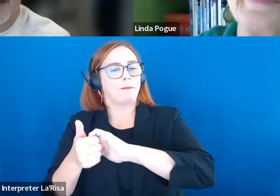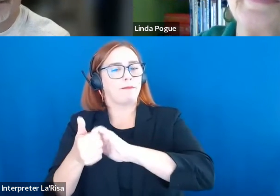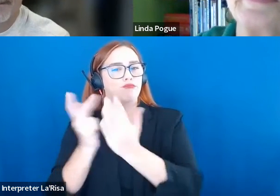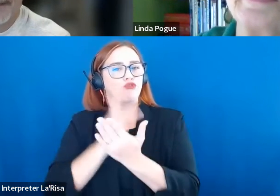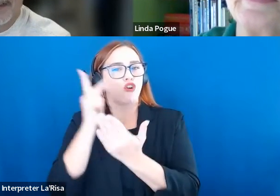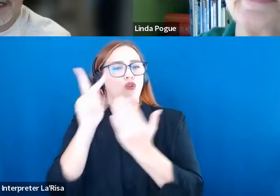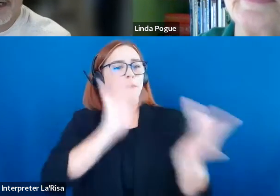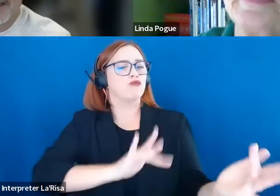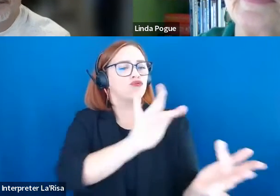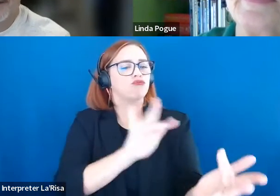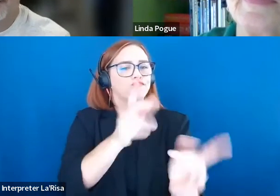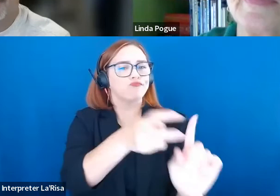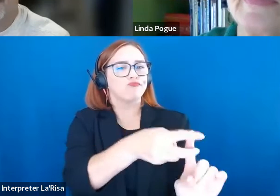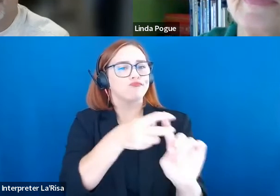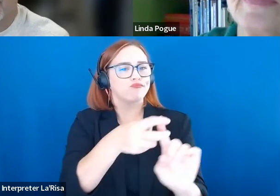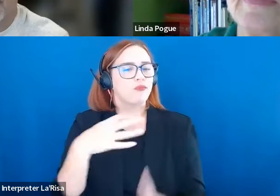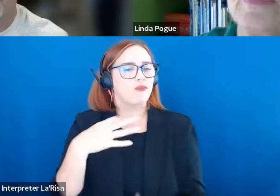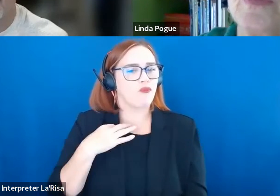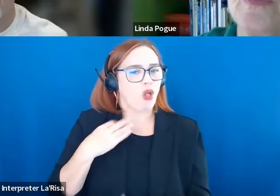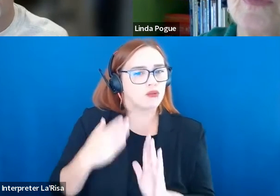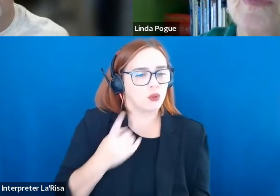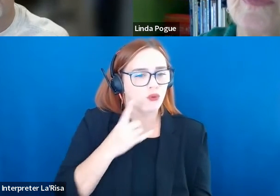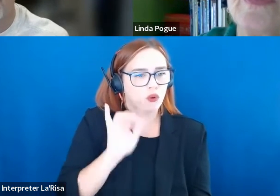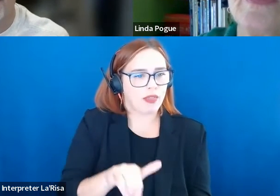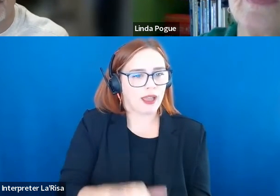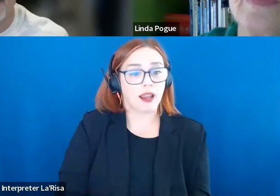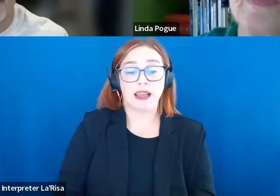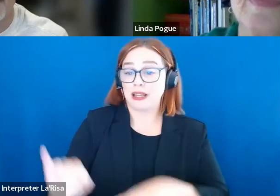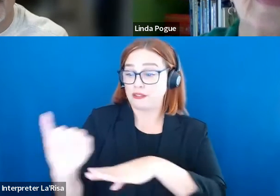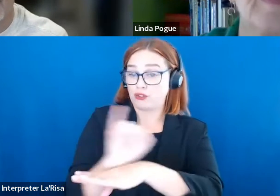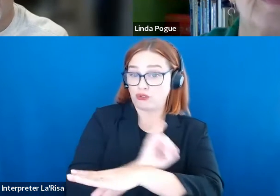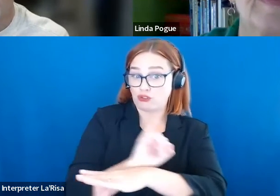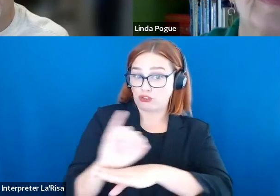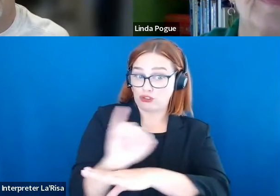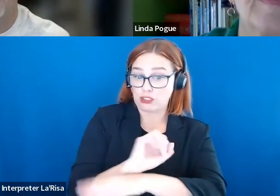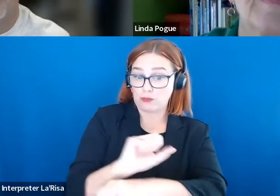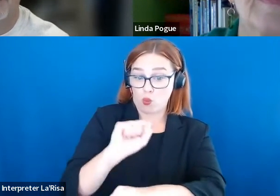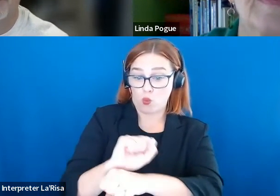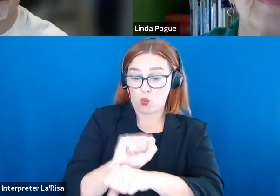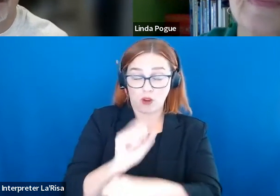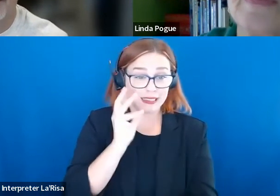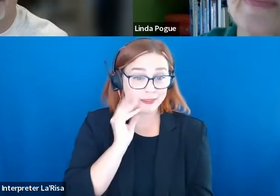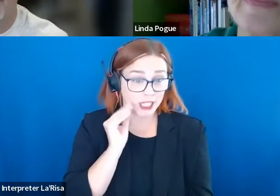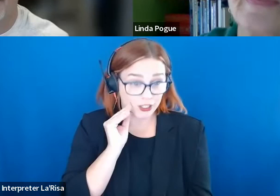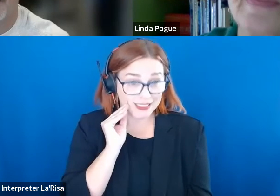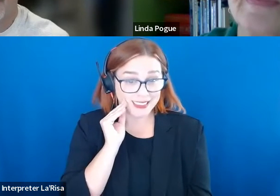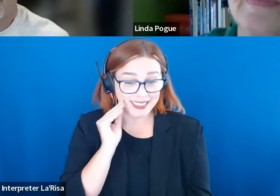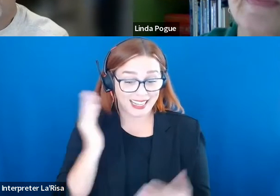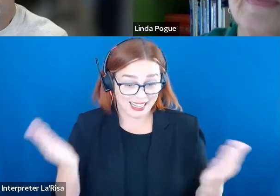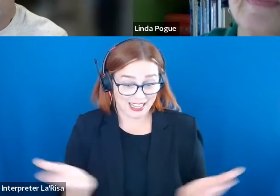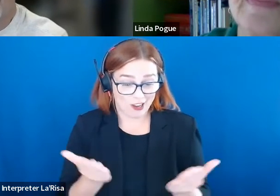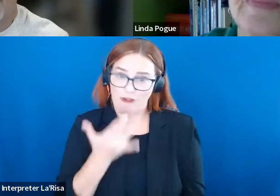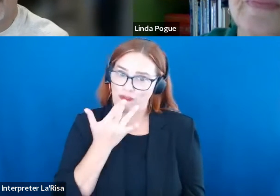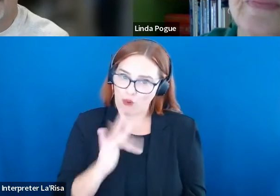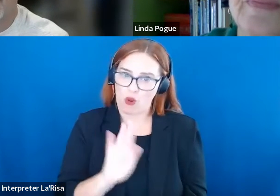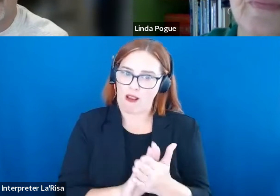volunteers for that. Internships and work experience. We're very fortunate to be in a college town and have a